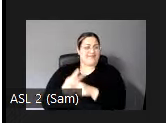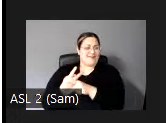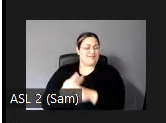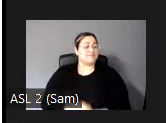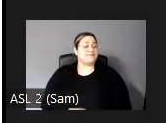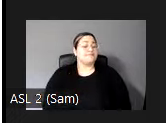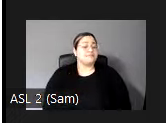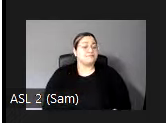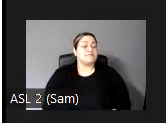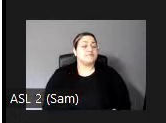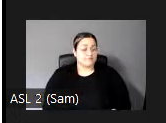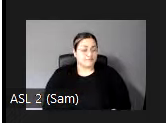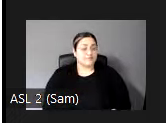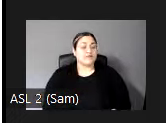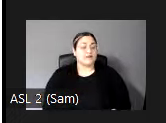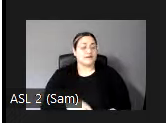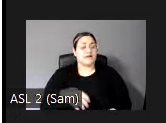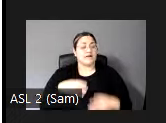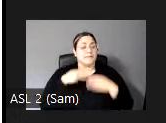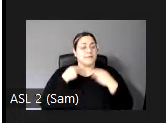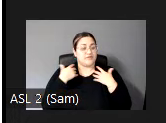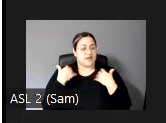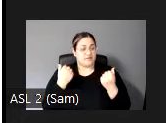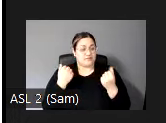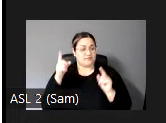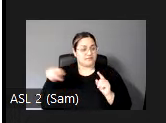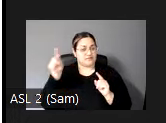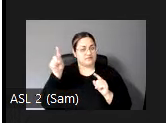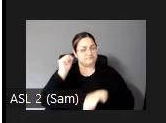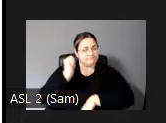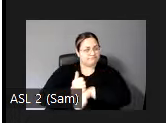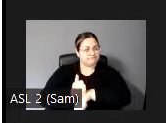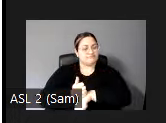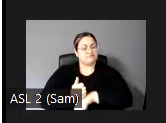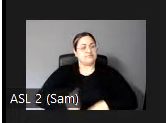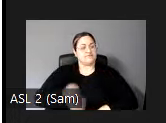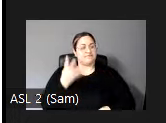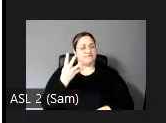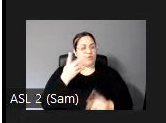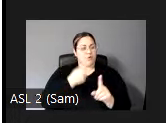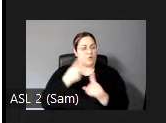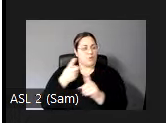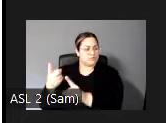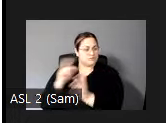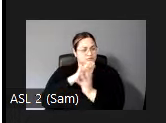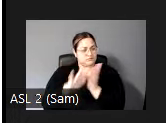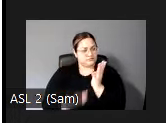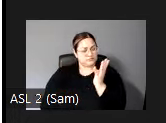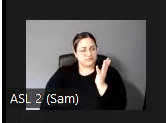aim, which is really how they're trying to organize the healthcare system around these 4 priorities,